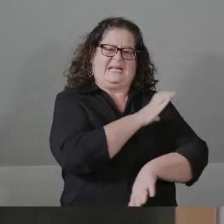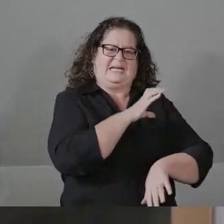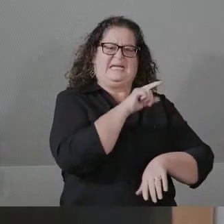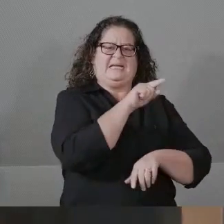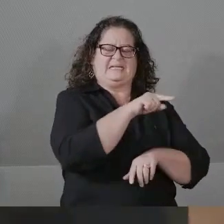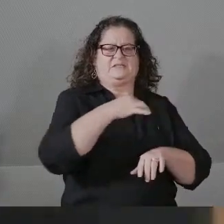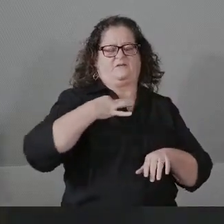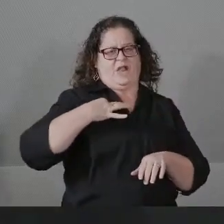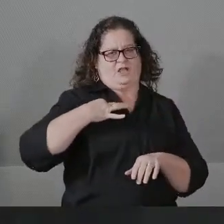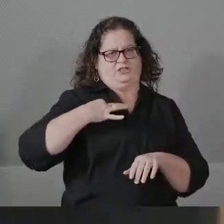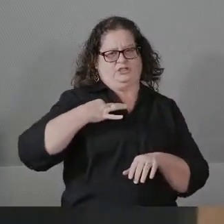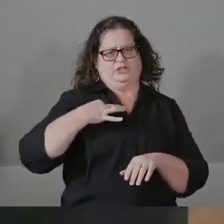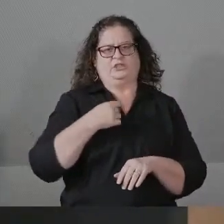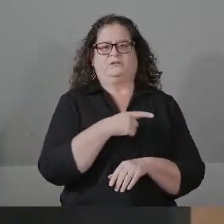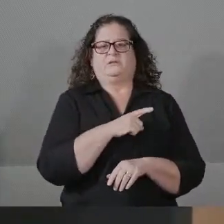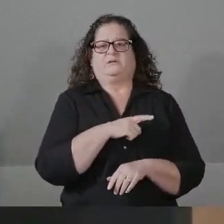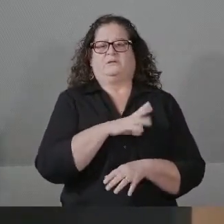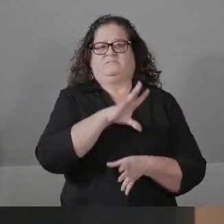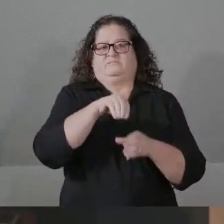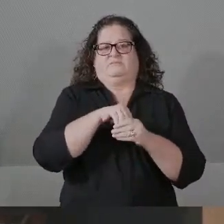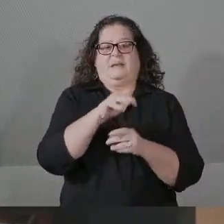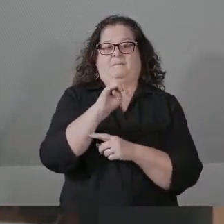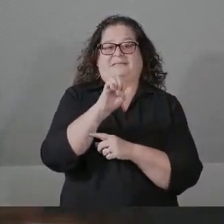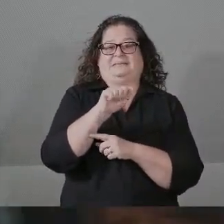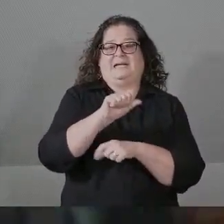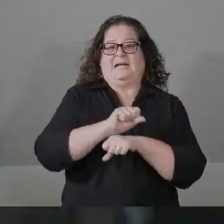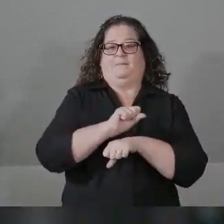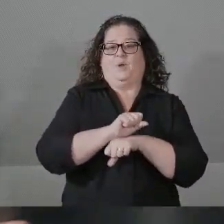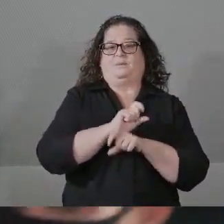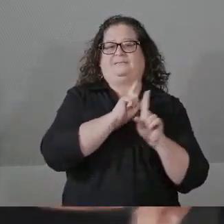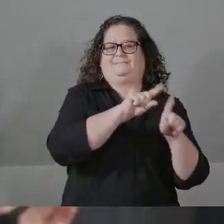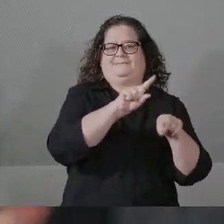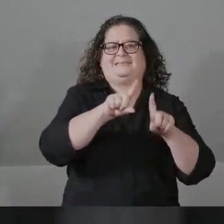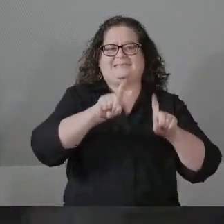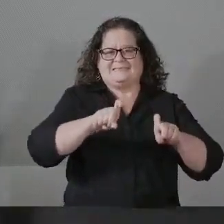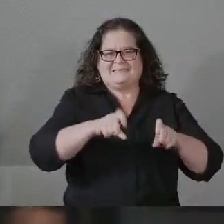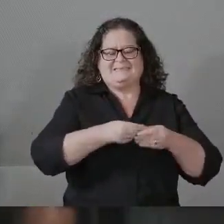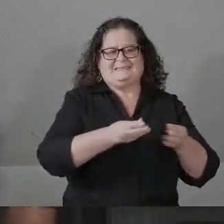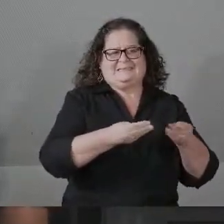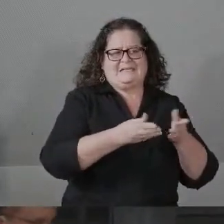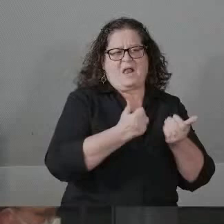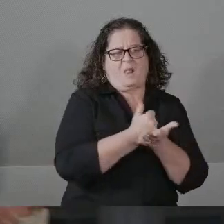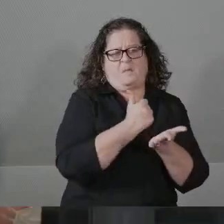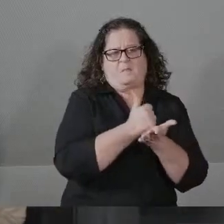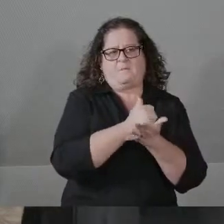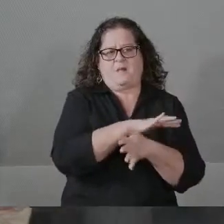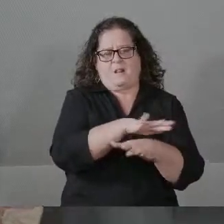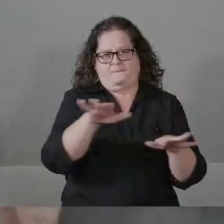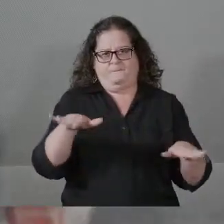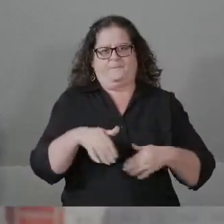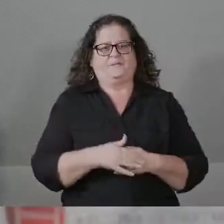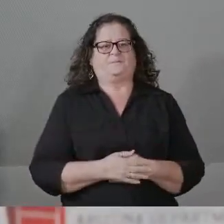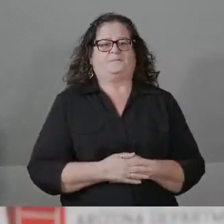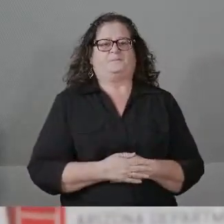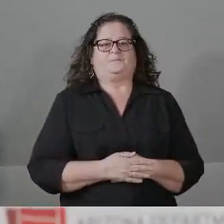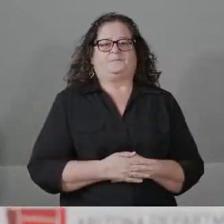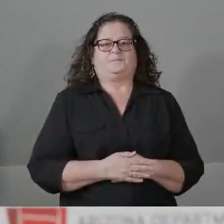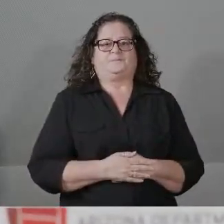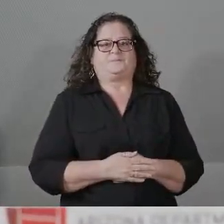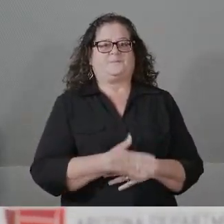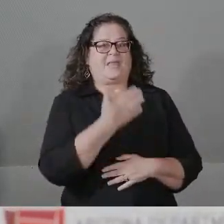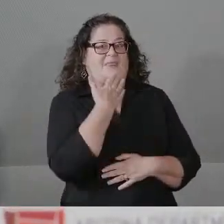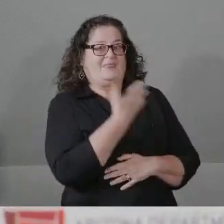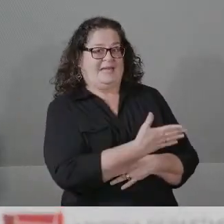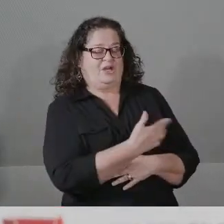City of Mesa employees are tested for the virus. Do you want to come up? Thank you, Dr. Christ. Yes, I wish I was 27 years old